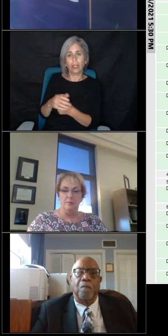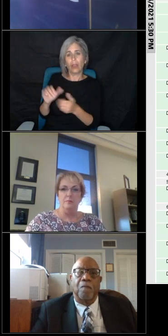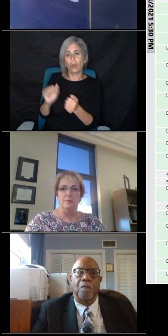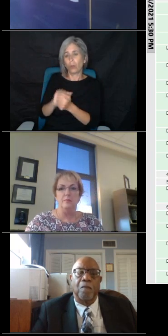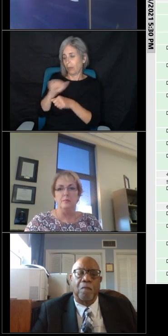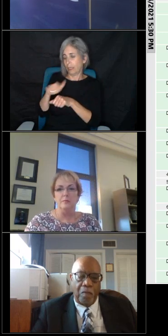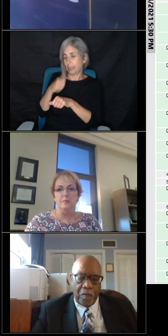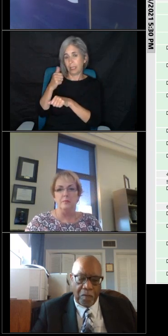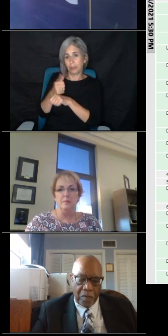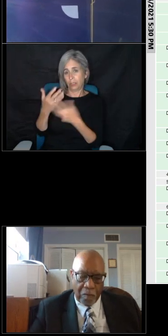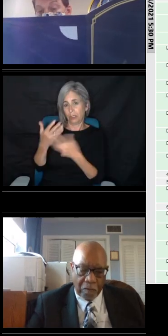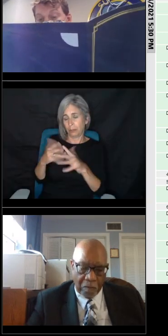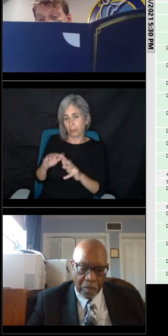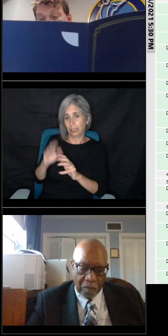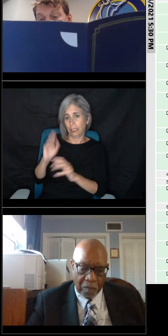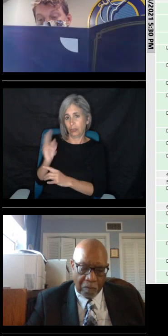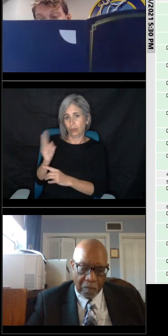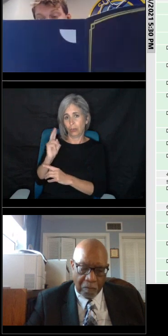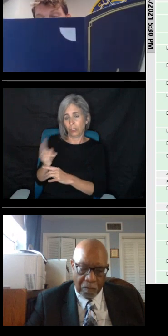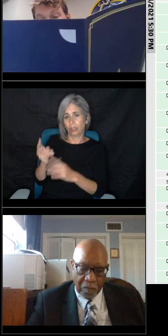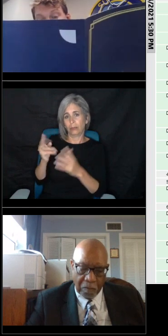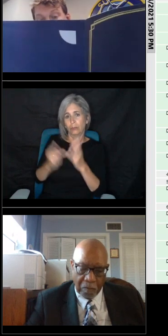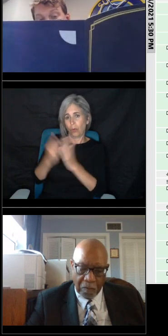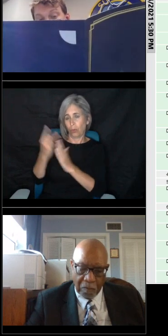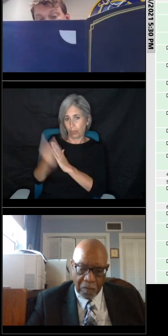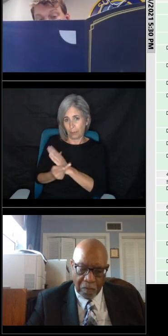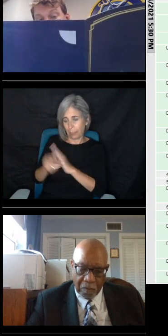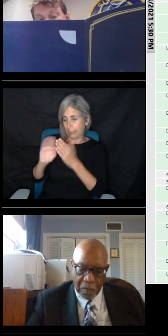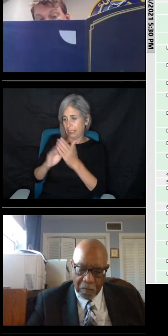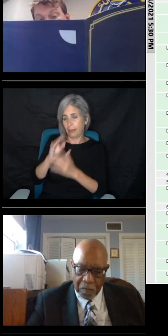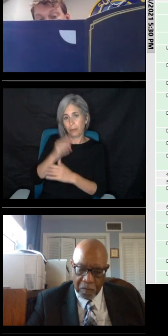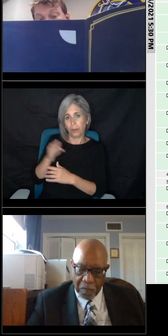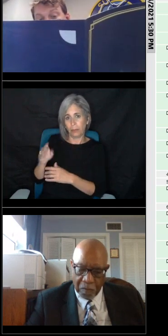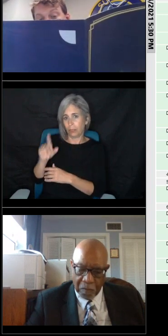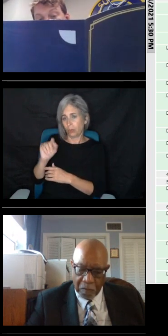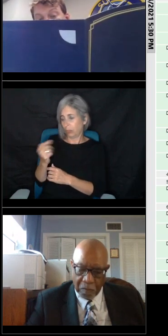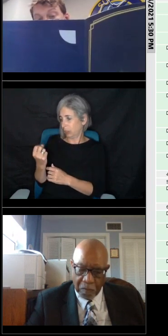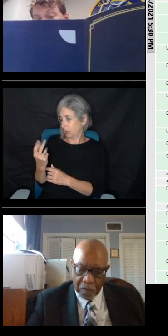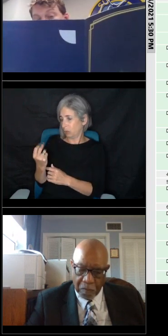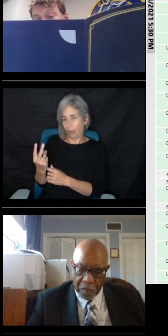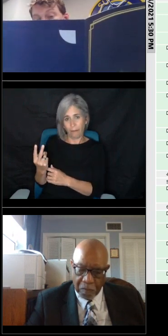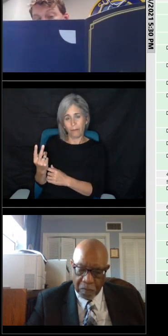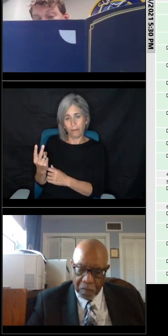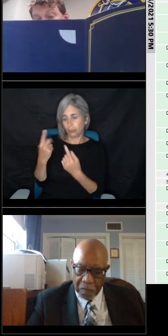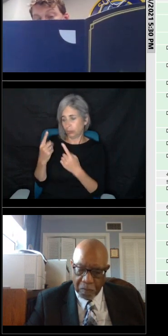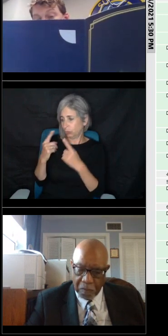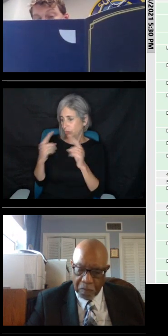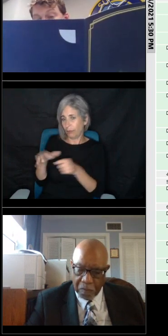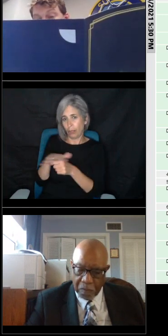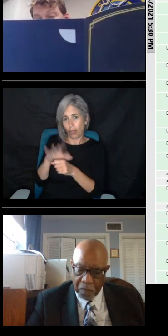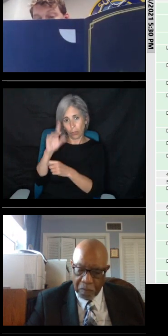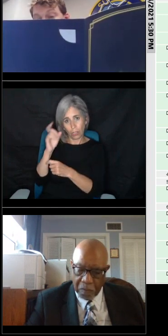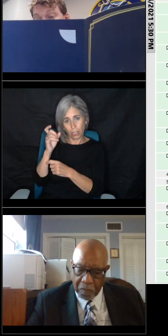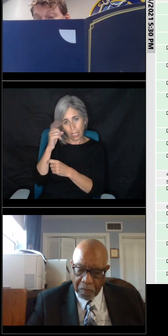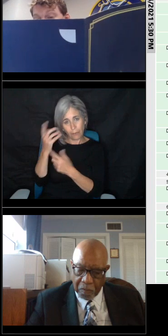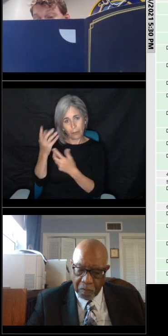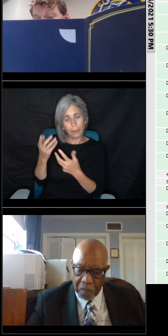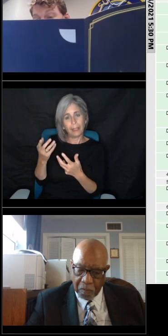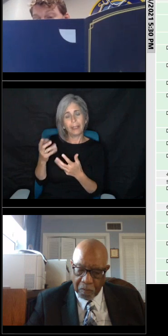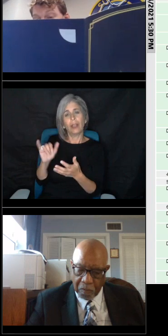establishment of a complete historic preservation program, City of Boynton Beach in 2012 achieved certified local government status in accordance